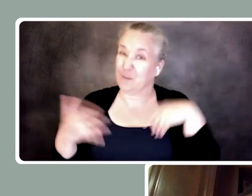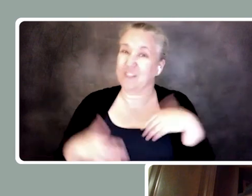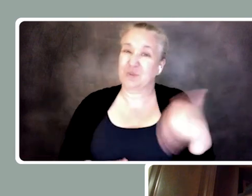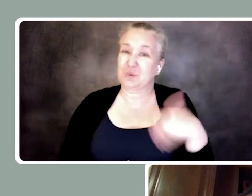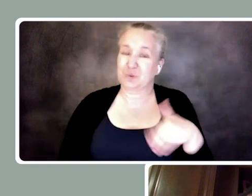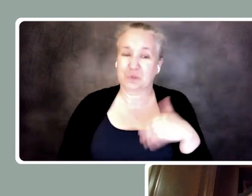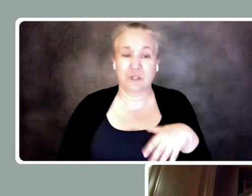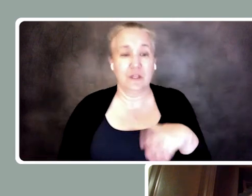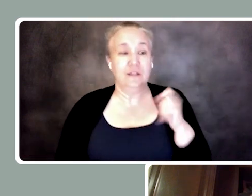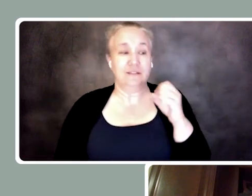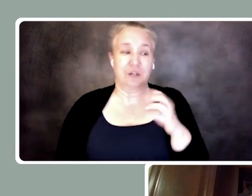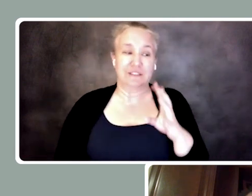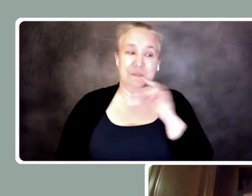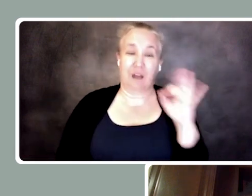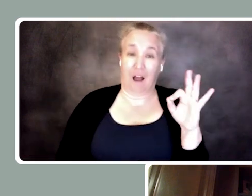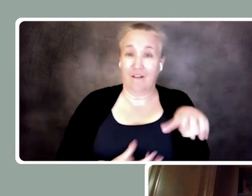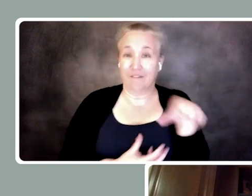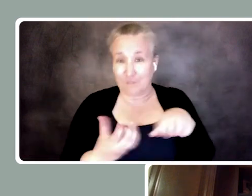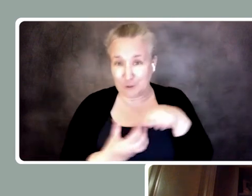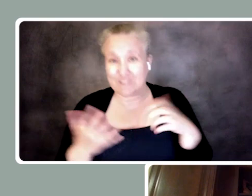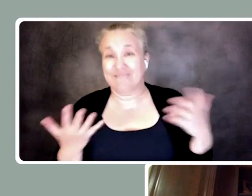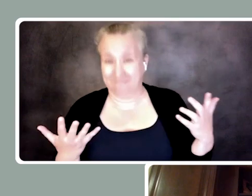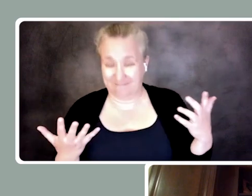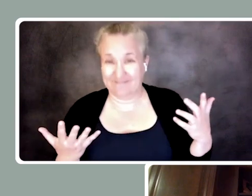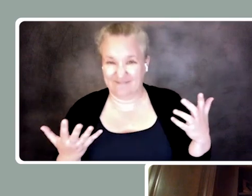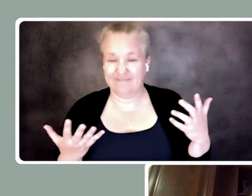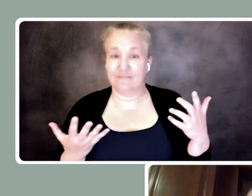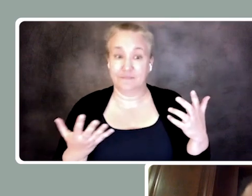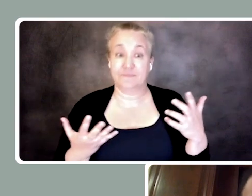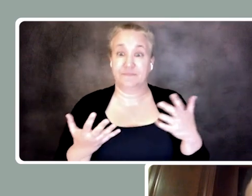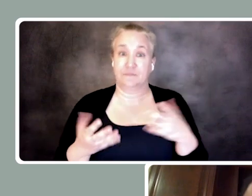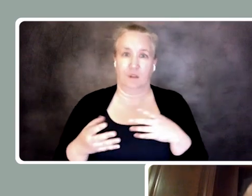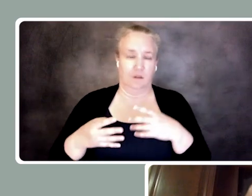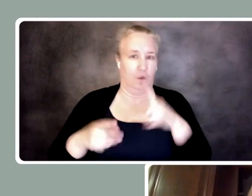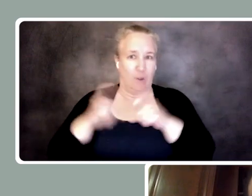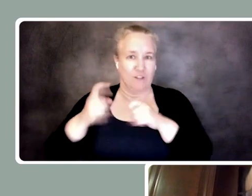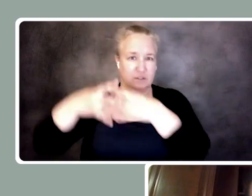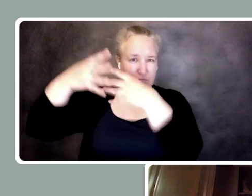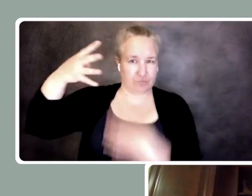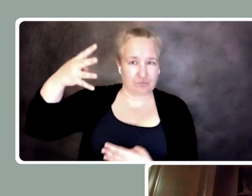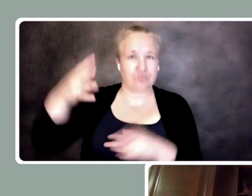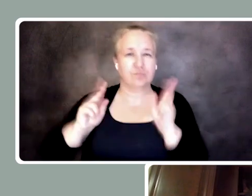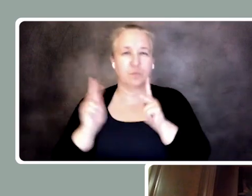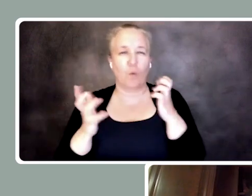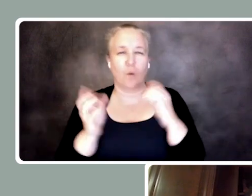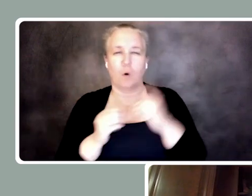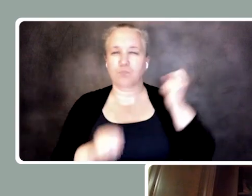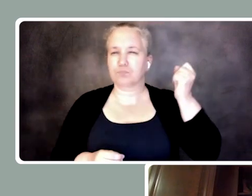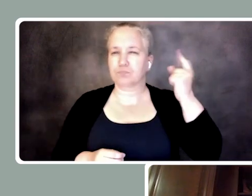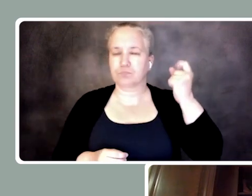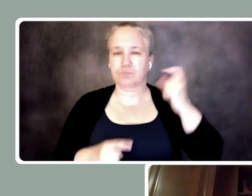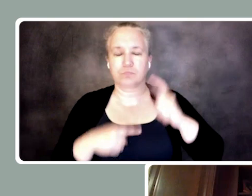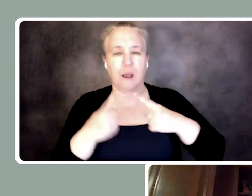So speaking of confusion, there's quite a few questions in our feed wanting to get a little bit more